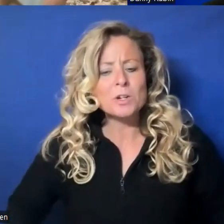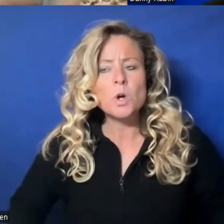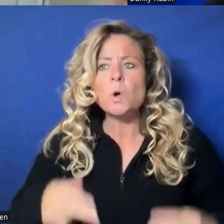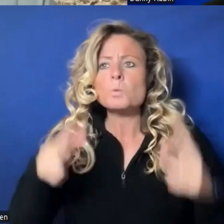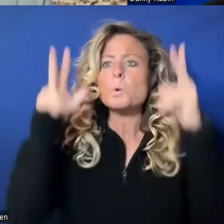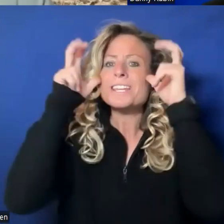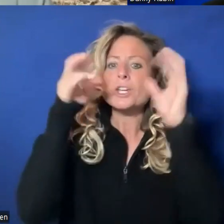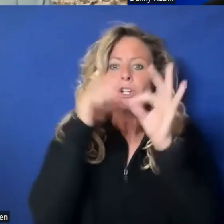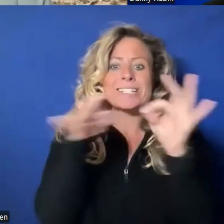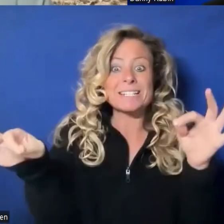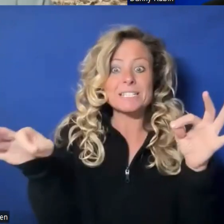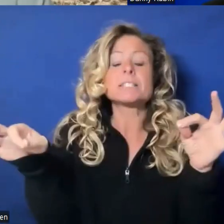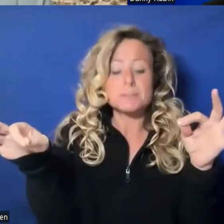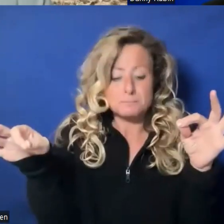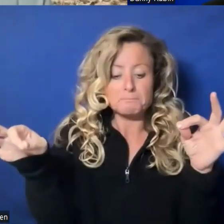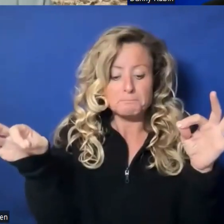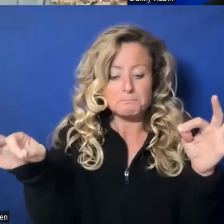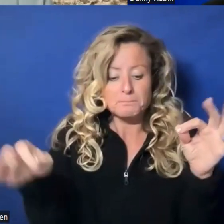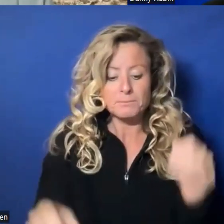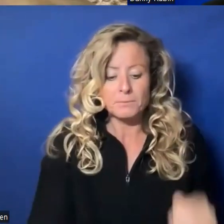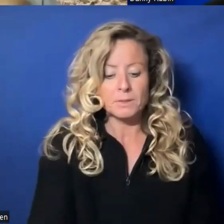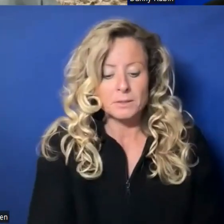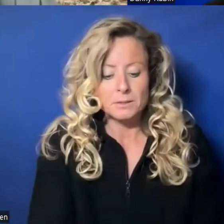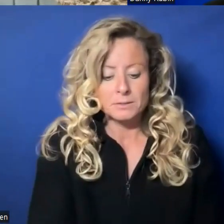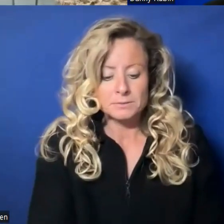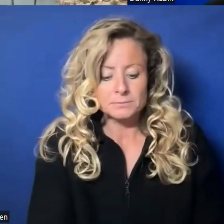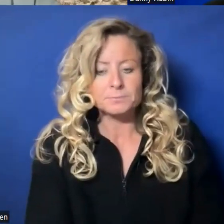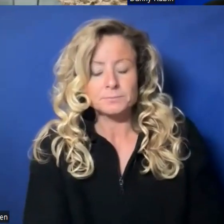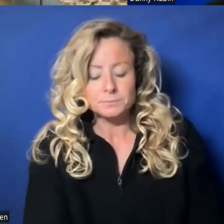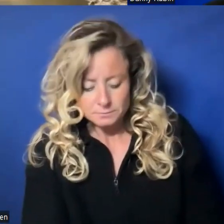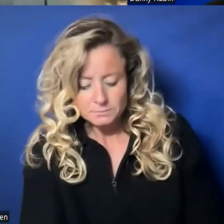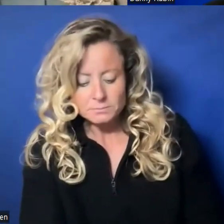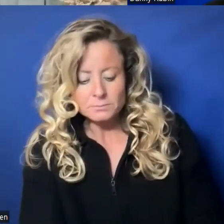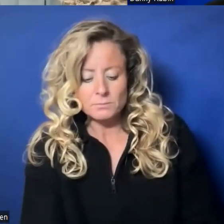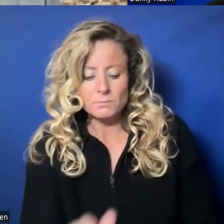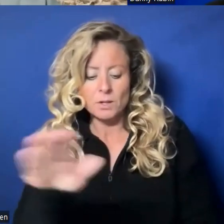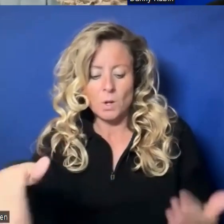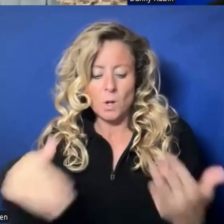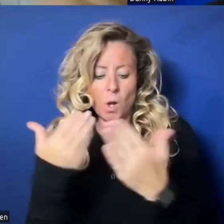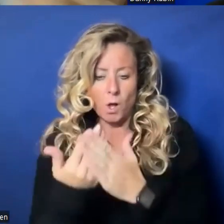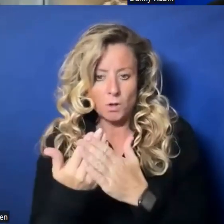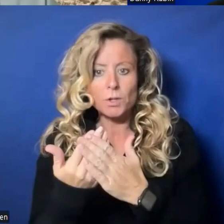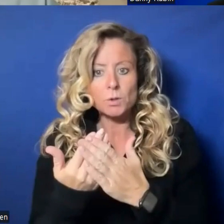or when we read a sentence, come over all those